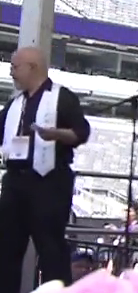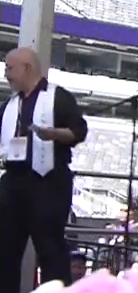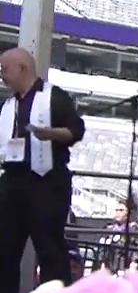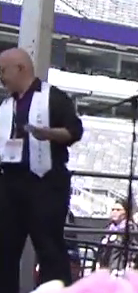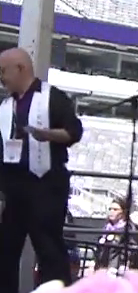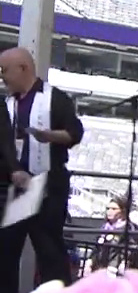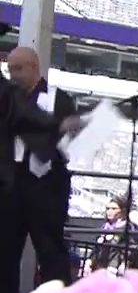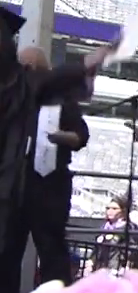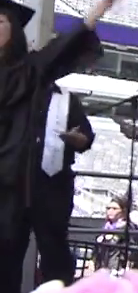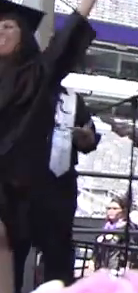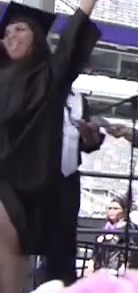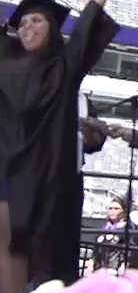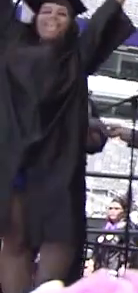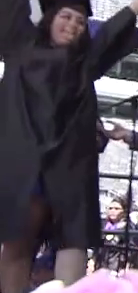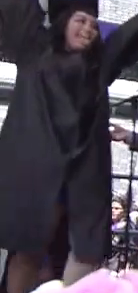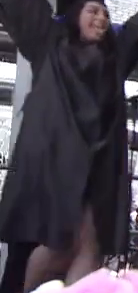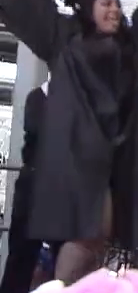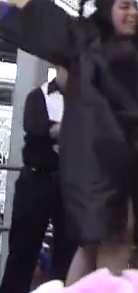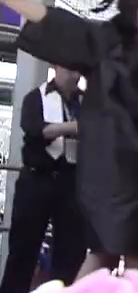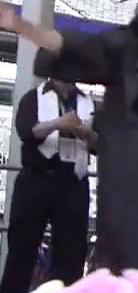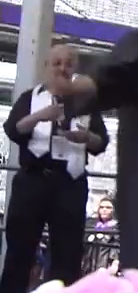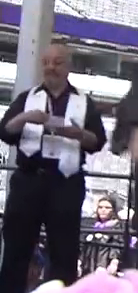Janet Navarro.